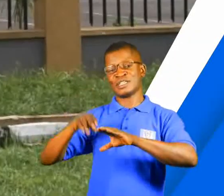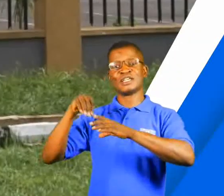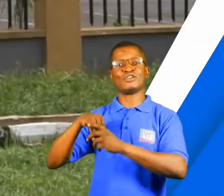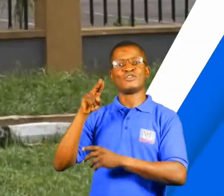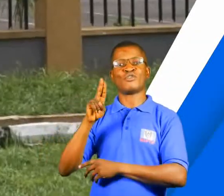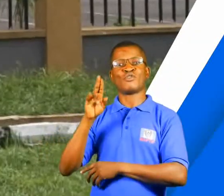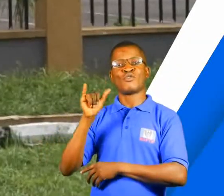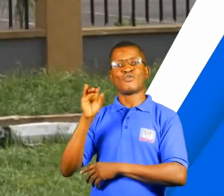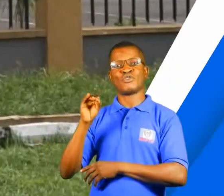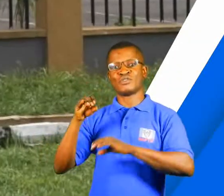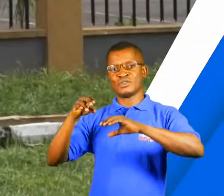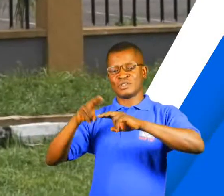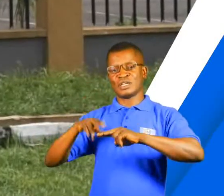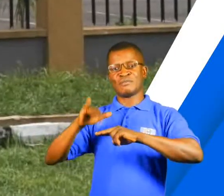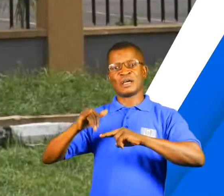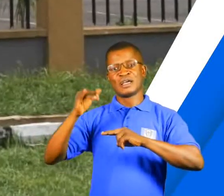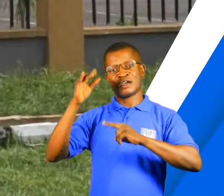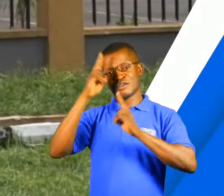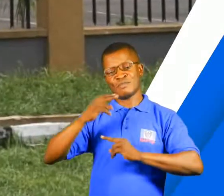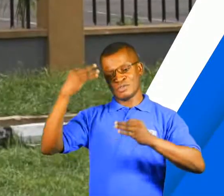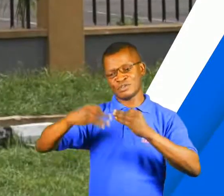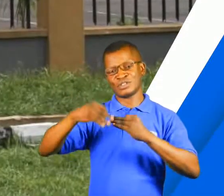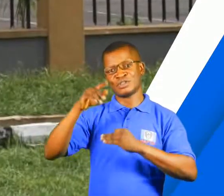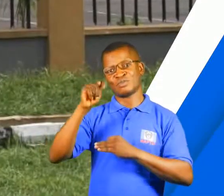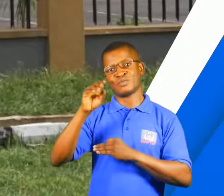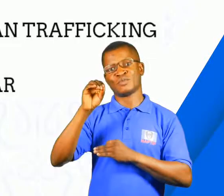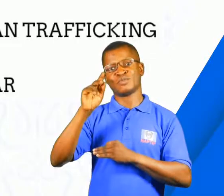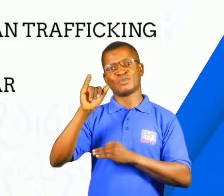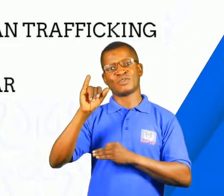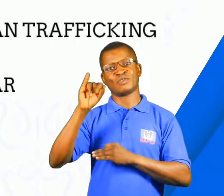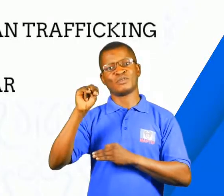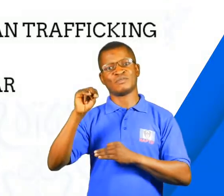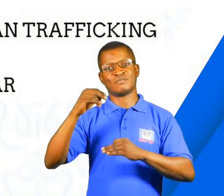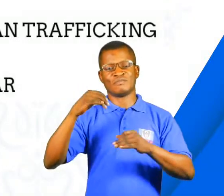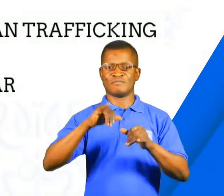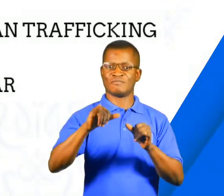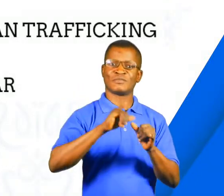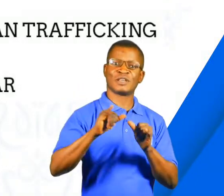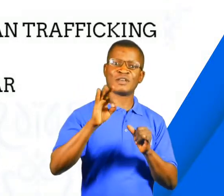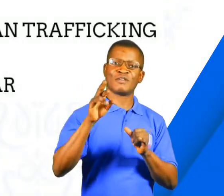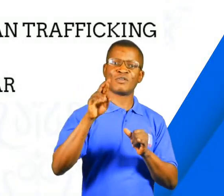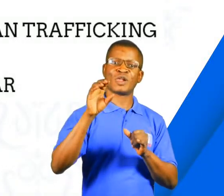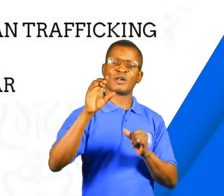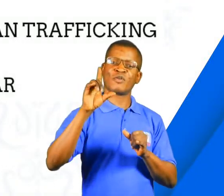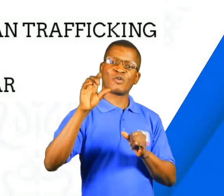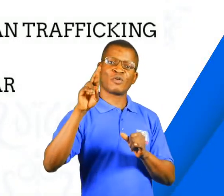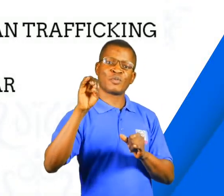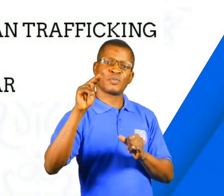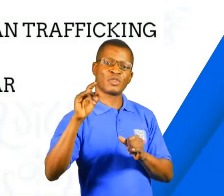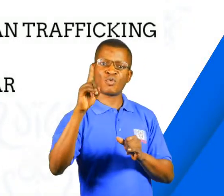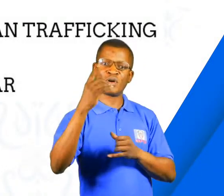in Uyo, presided by Honorable Justice Toyin Adegoke, has sentenced Flourish King Ita to 1